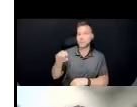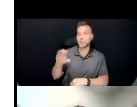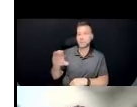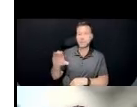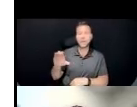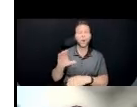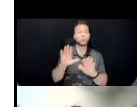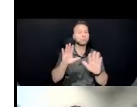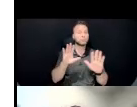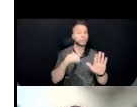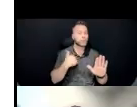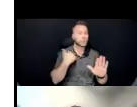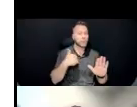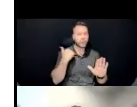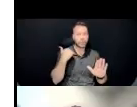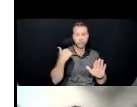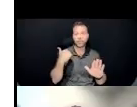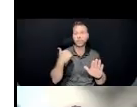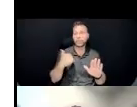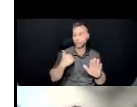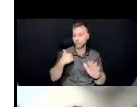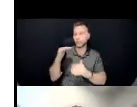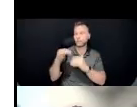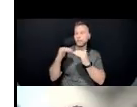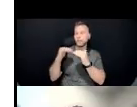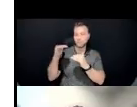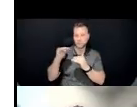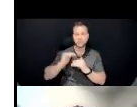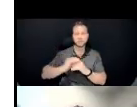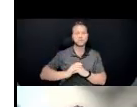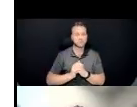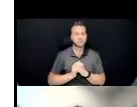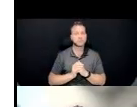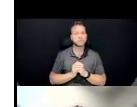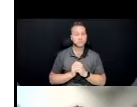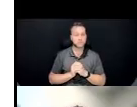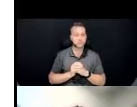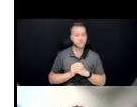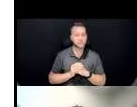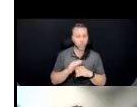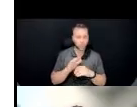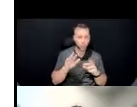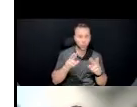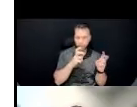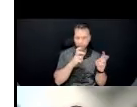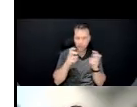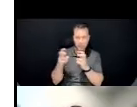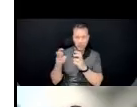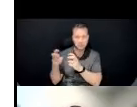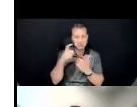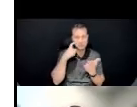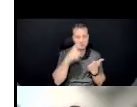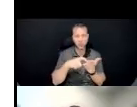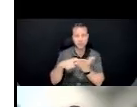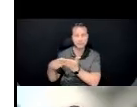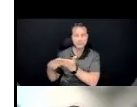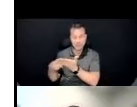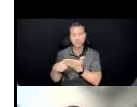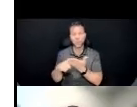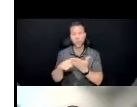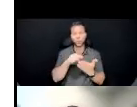adults. So definitely here, and we'll work on getting you